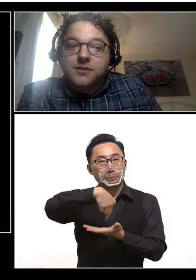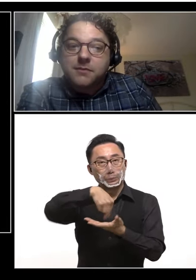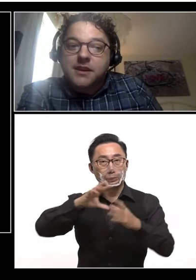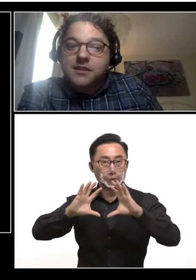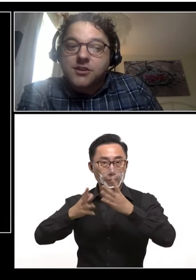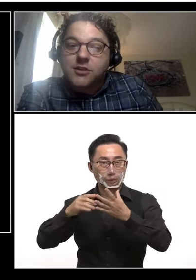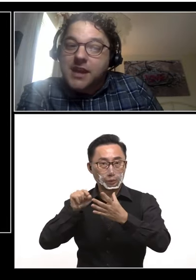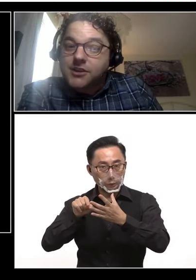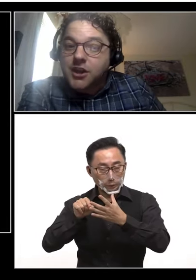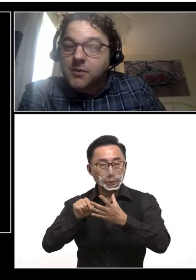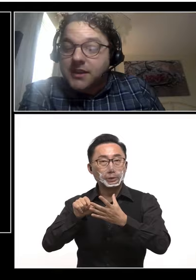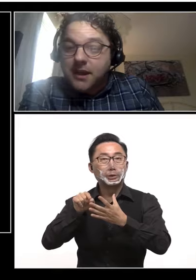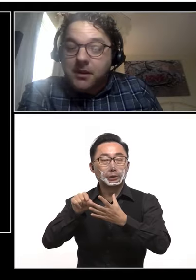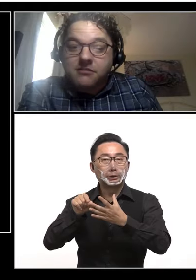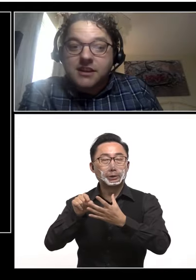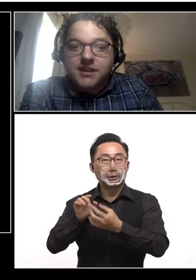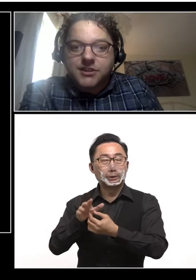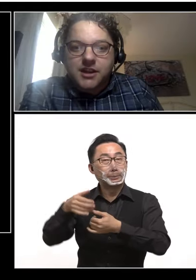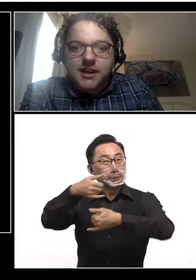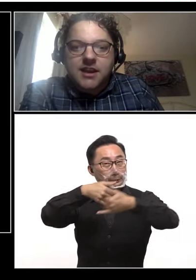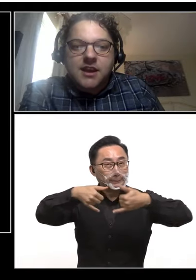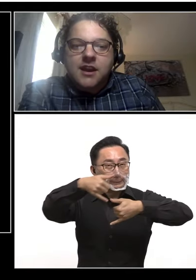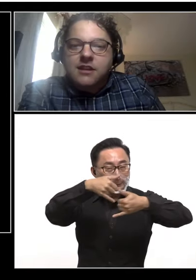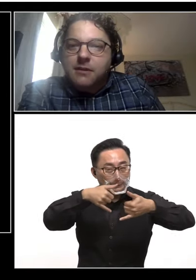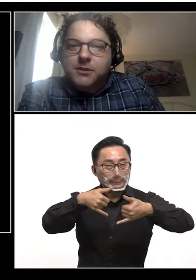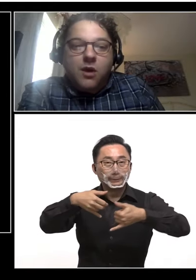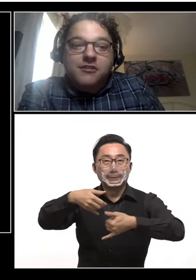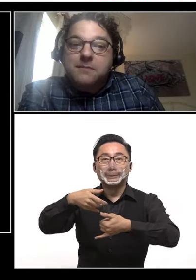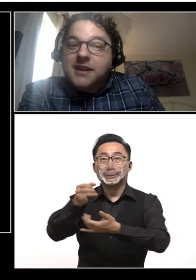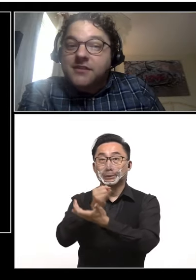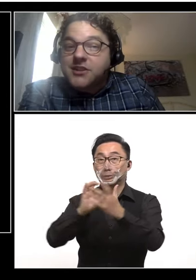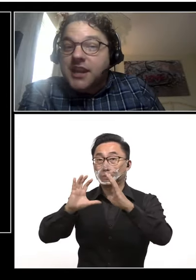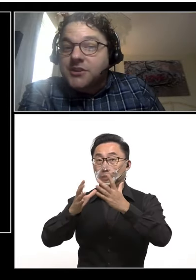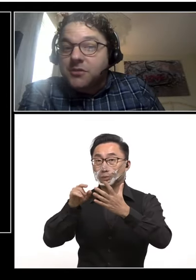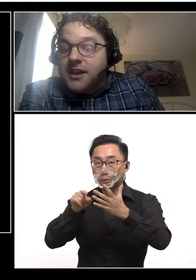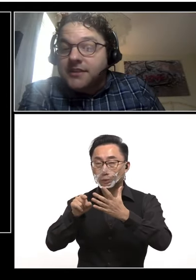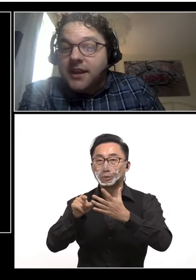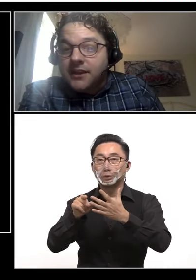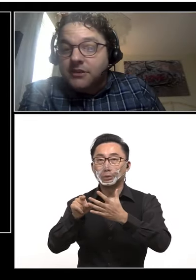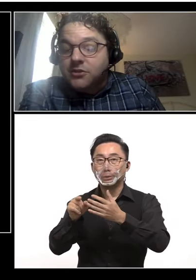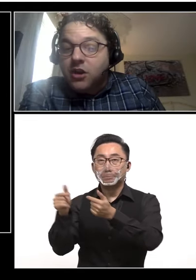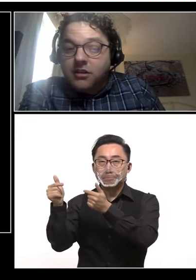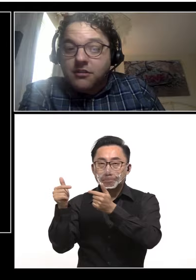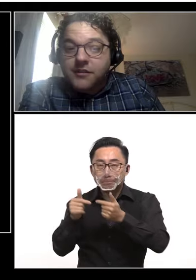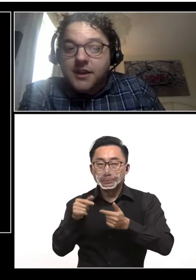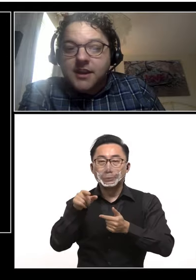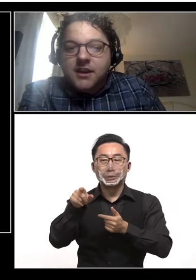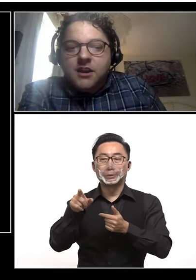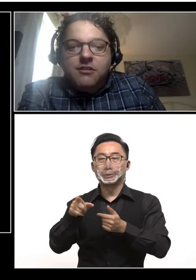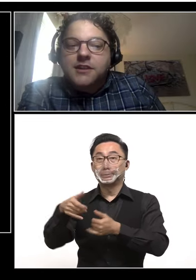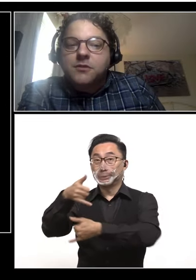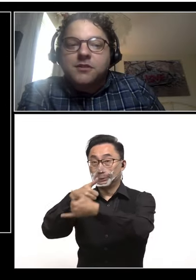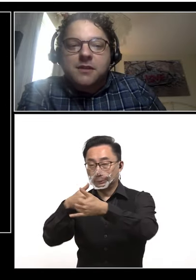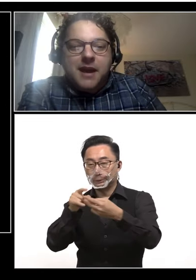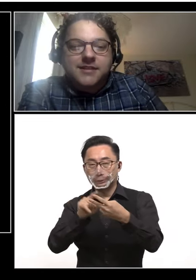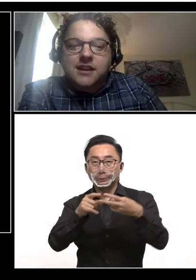performance company that do dance shows in Cambodia and internationally. Their repertoire is a mix of educational theatre and original choreography,